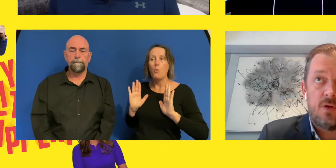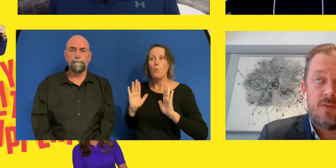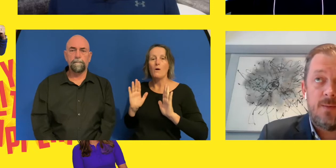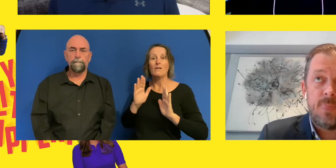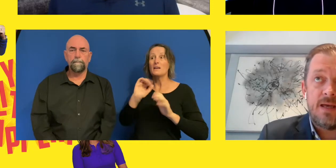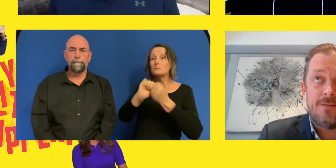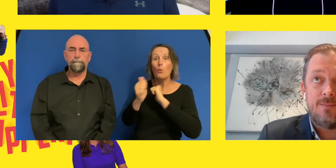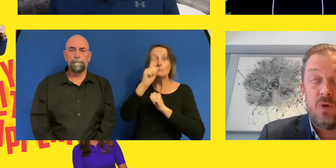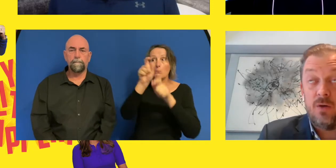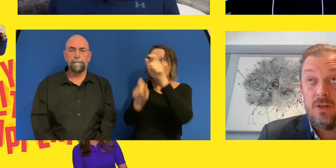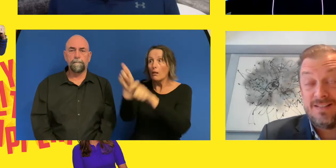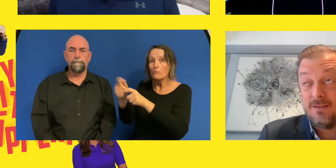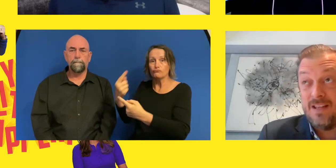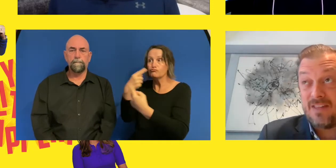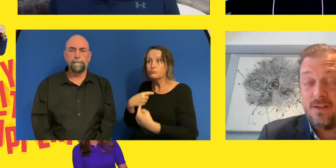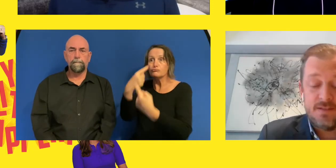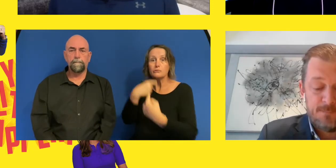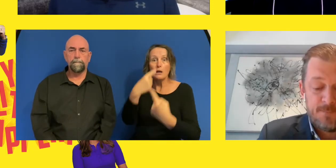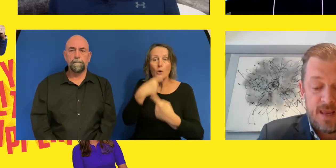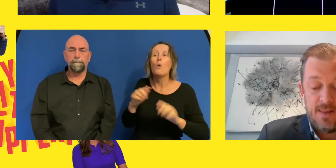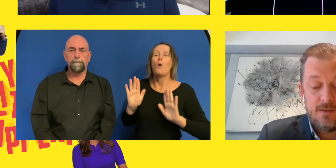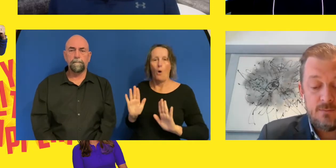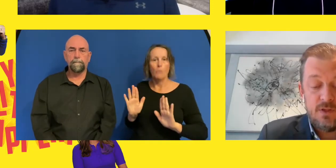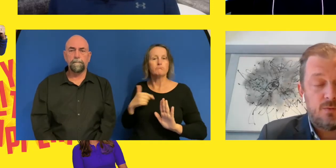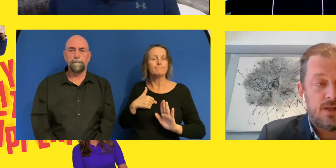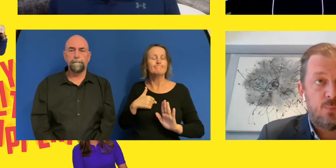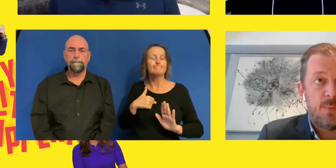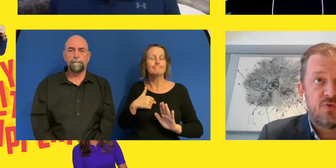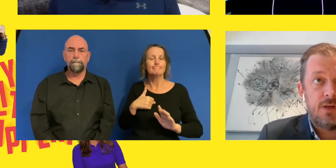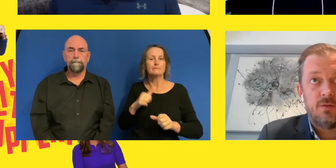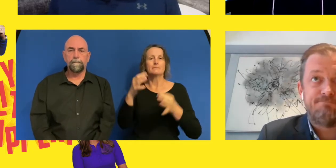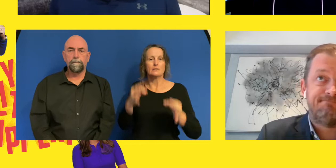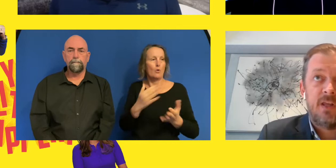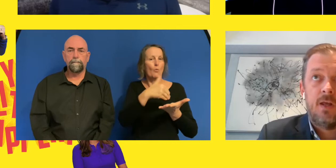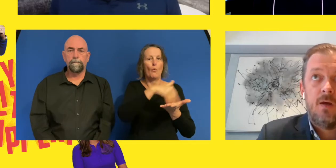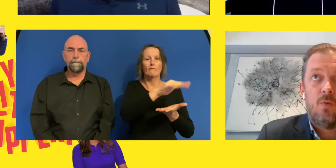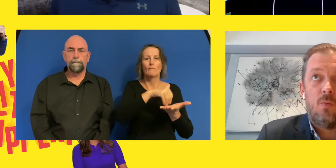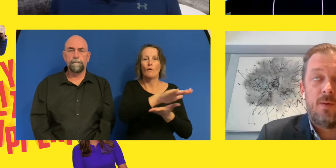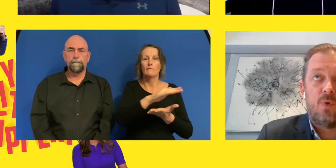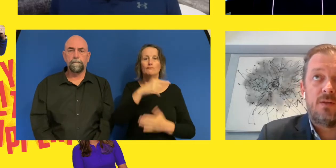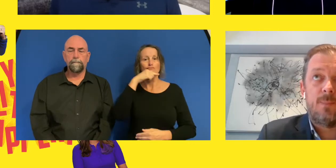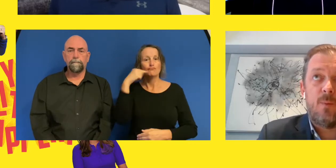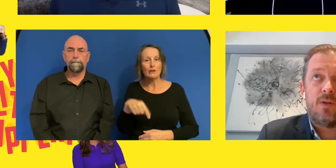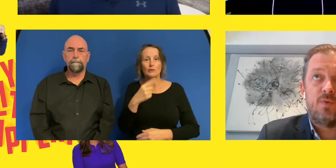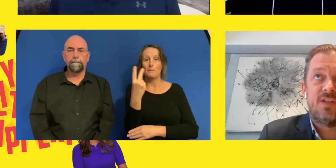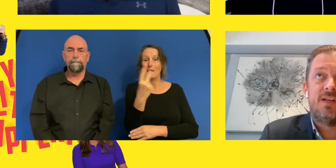with all of them. We listened to the athletes, and then I know people say, look, what